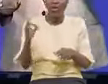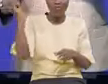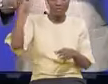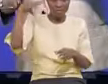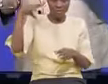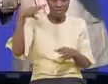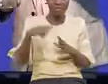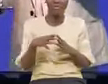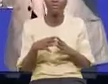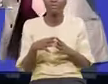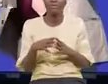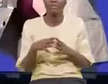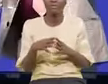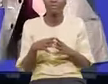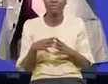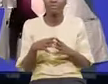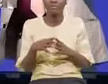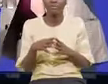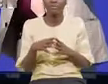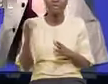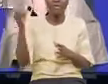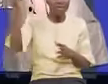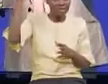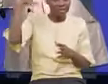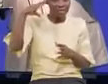Ame nuveve ƒe dɔ.